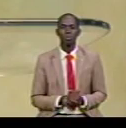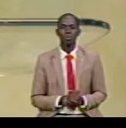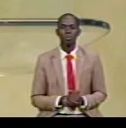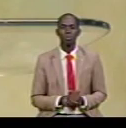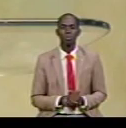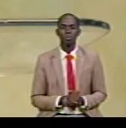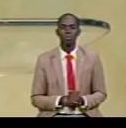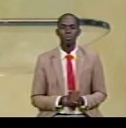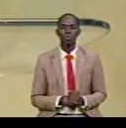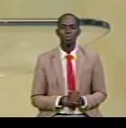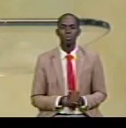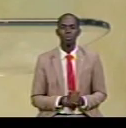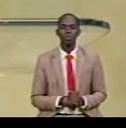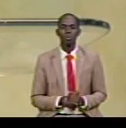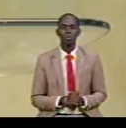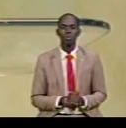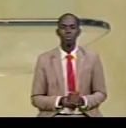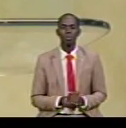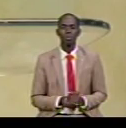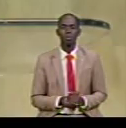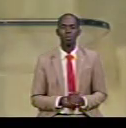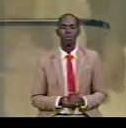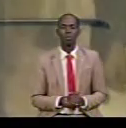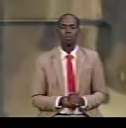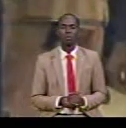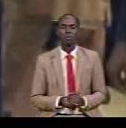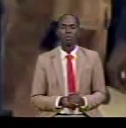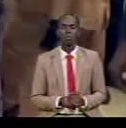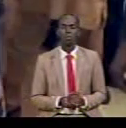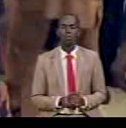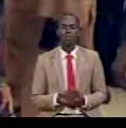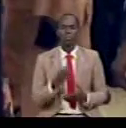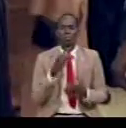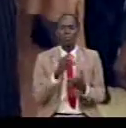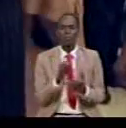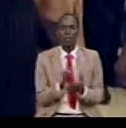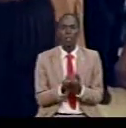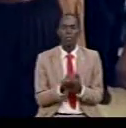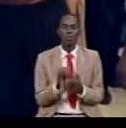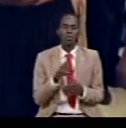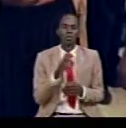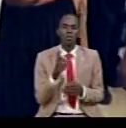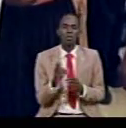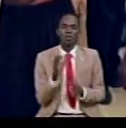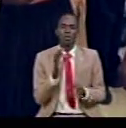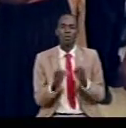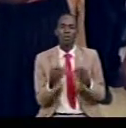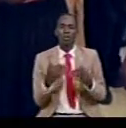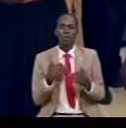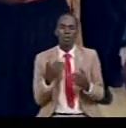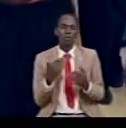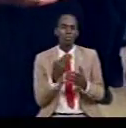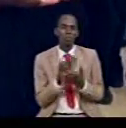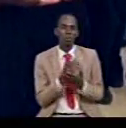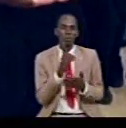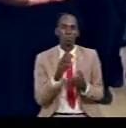My question is that if you have a boss that accuses you wrongly of doing what you did not